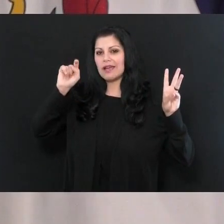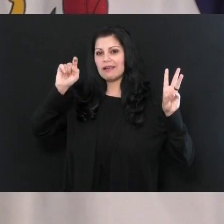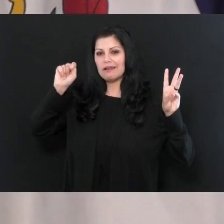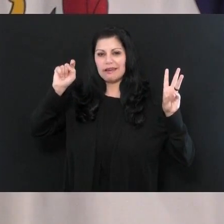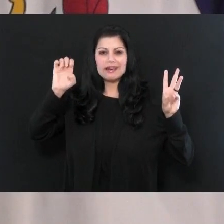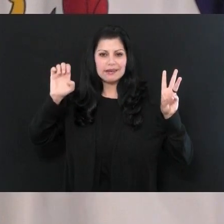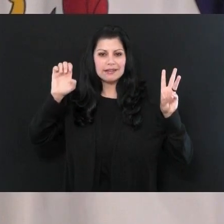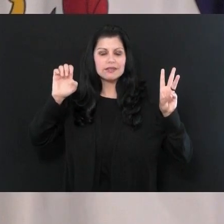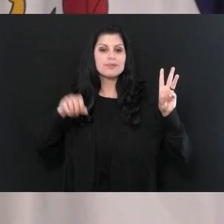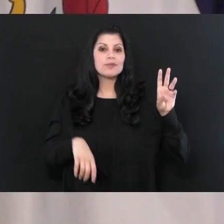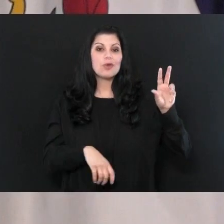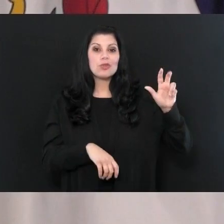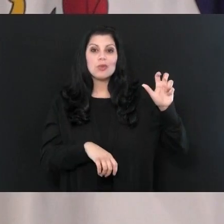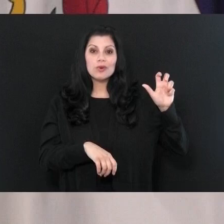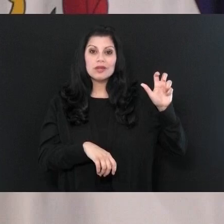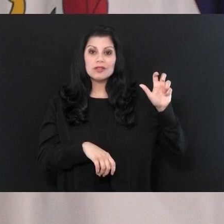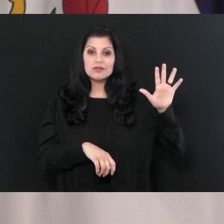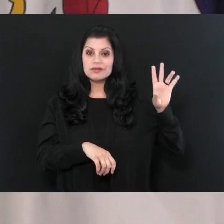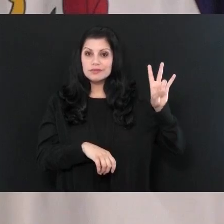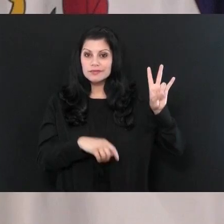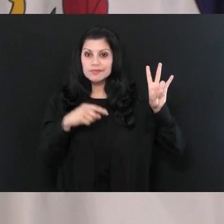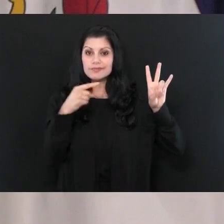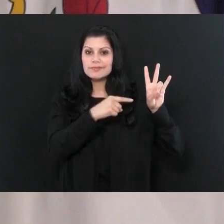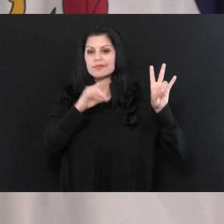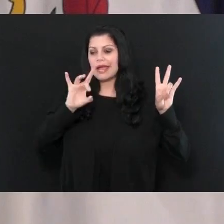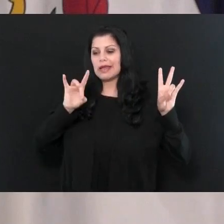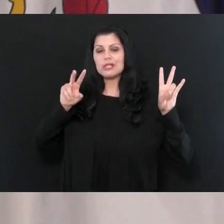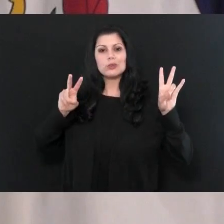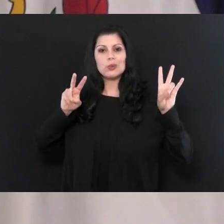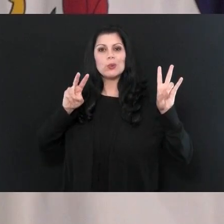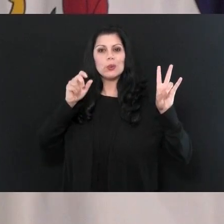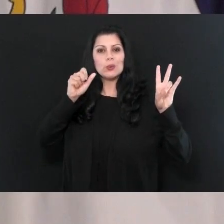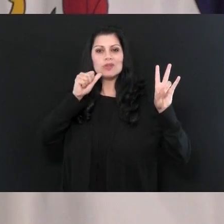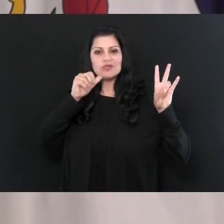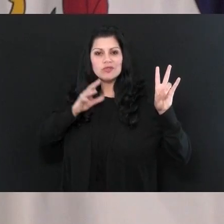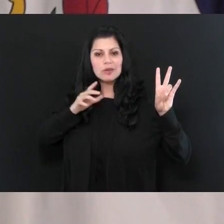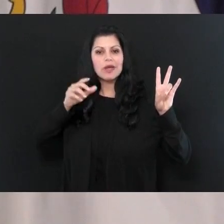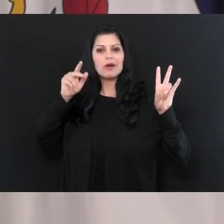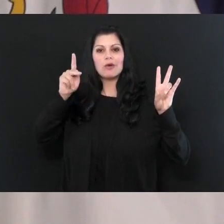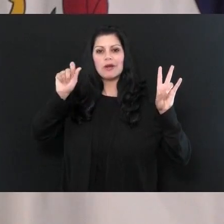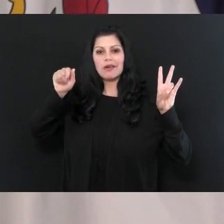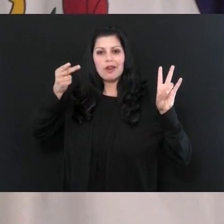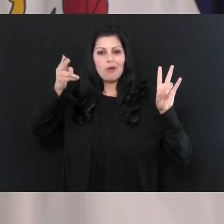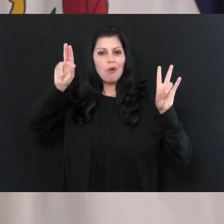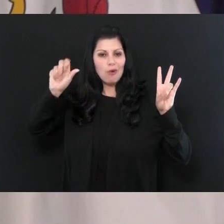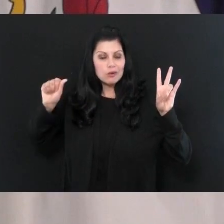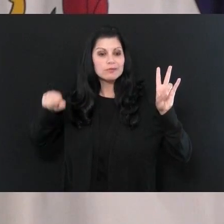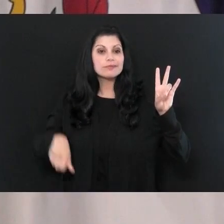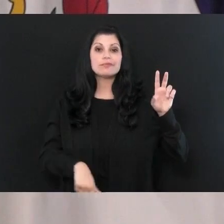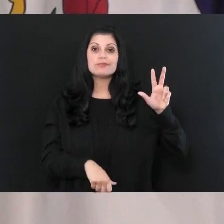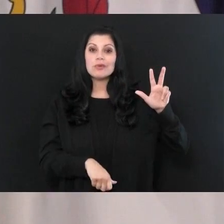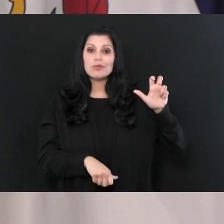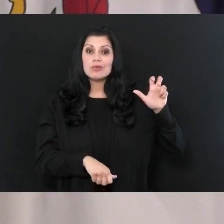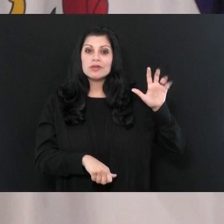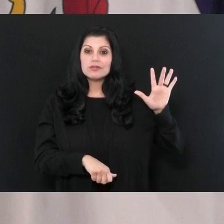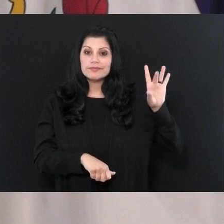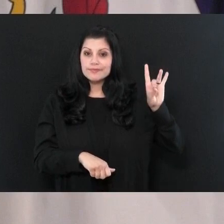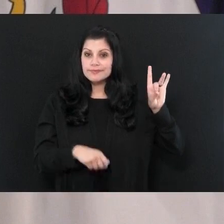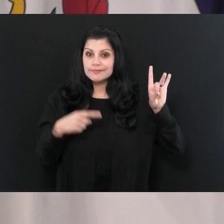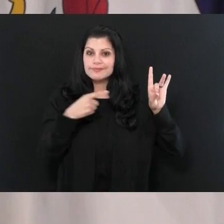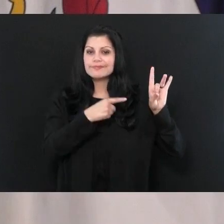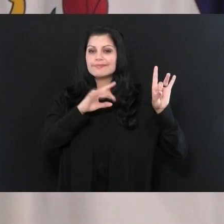Our 357th death, an 82-year-old female from Kanawha County. Our 358th death,